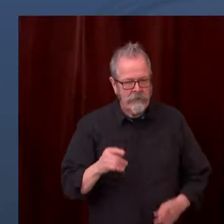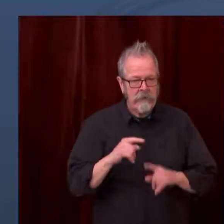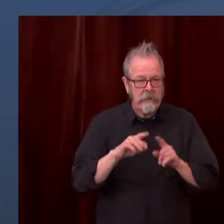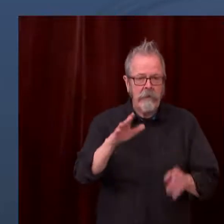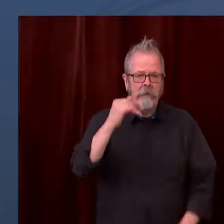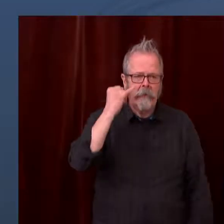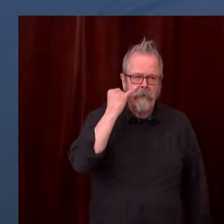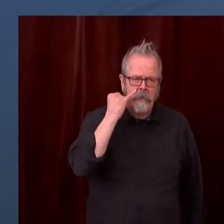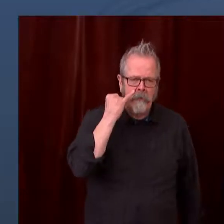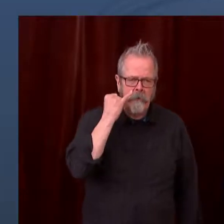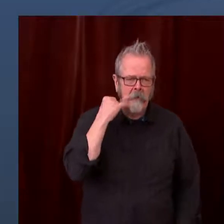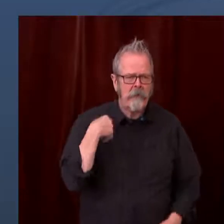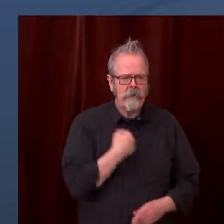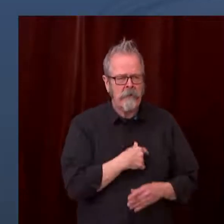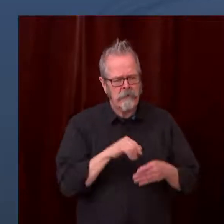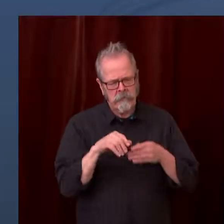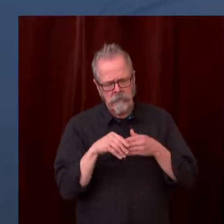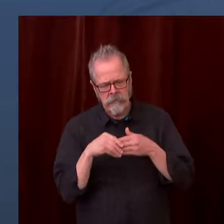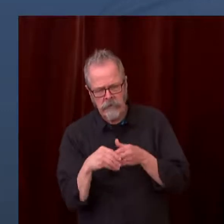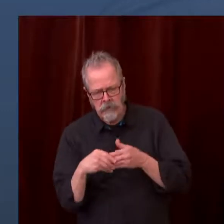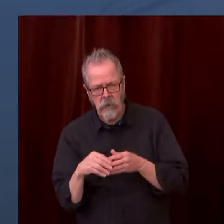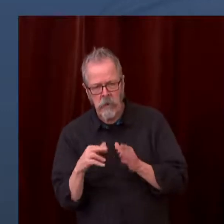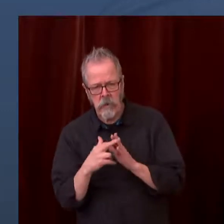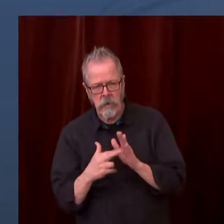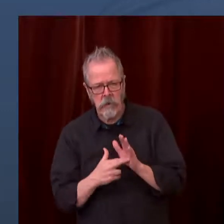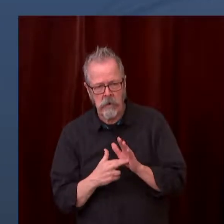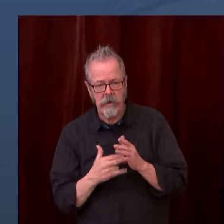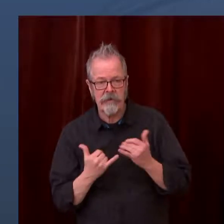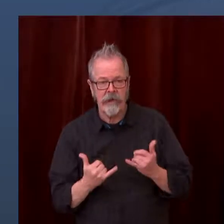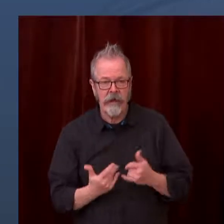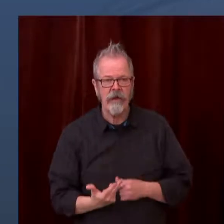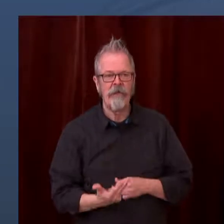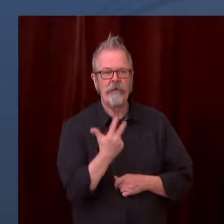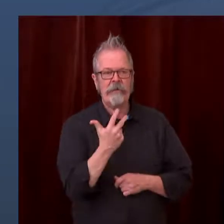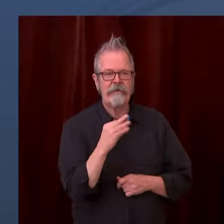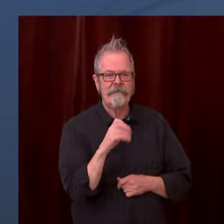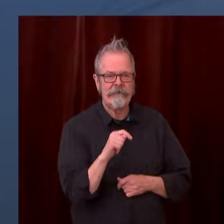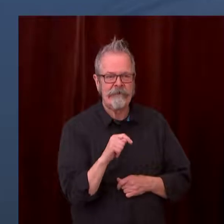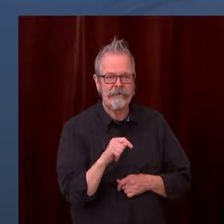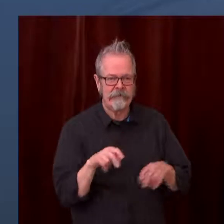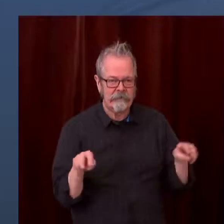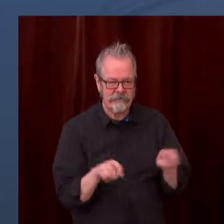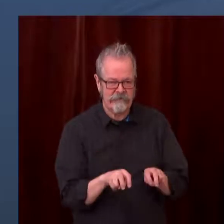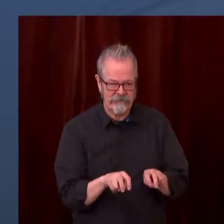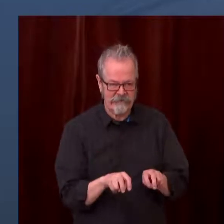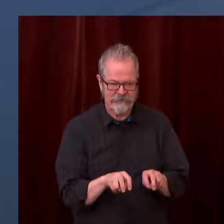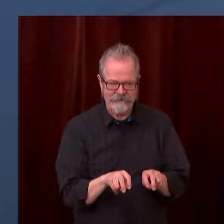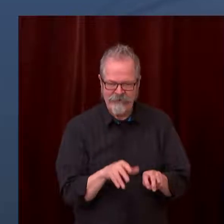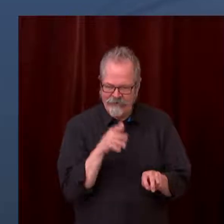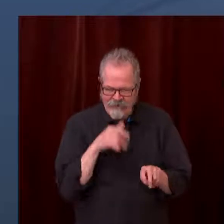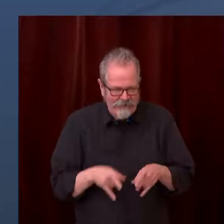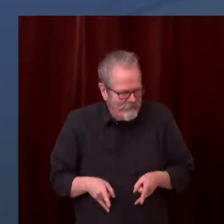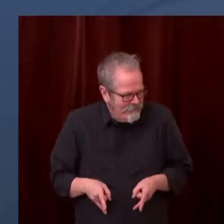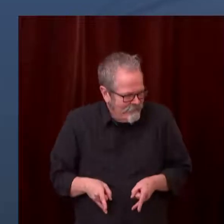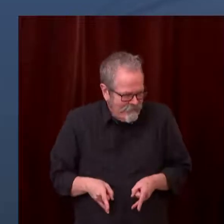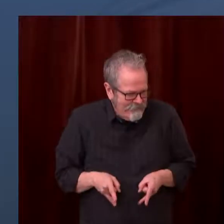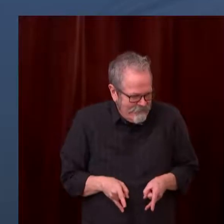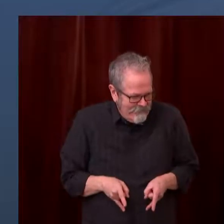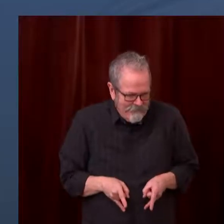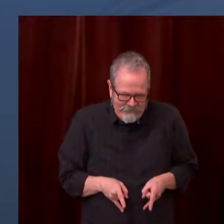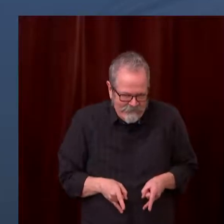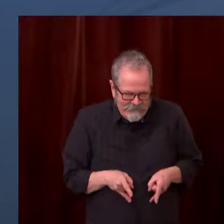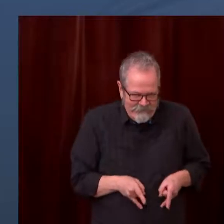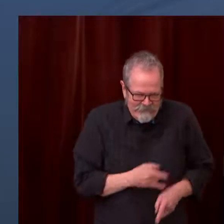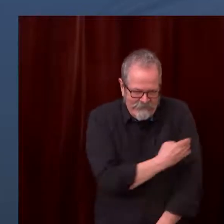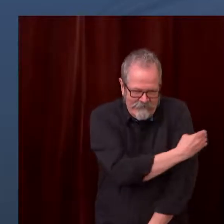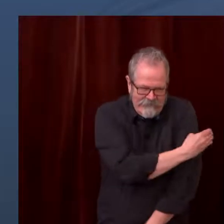that also puts then the people that are within that school system at risk. So we continue to follow the CDC guidance. We're